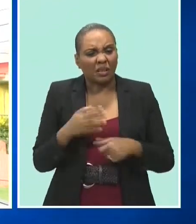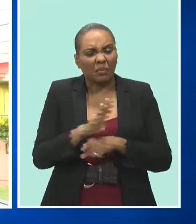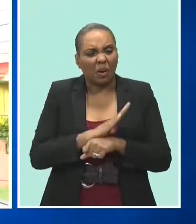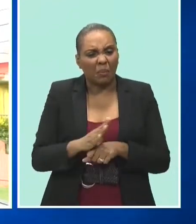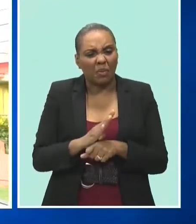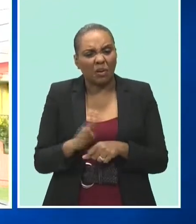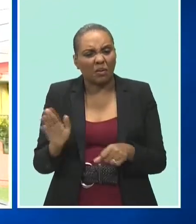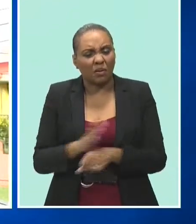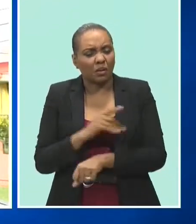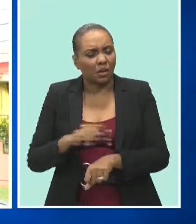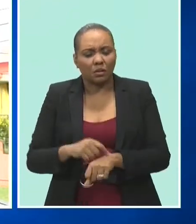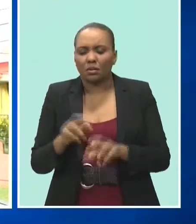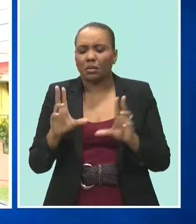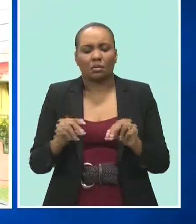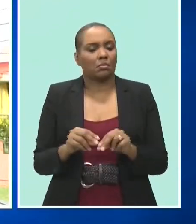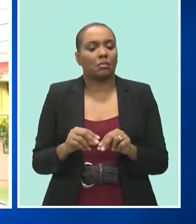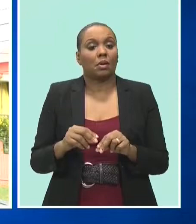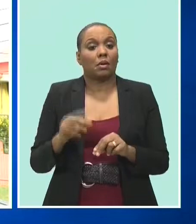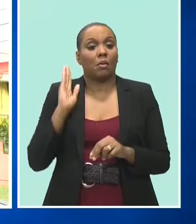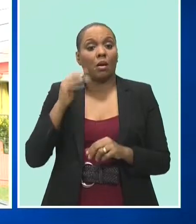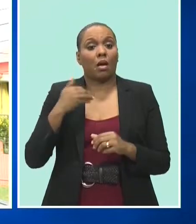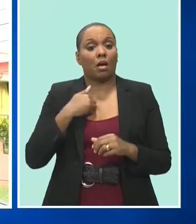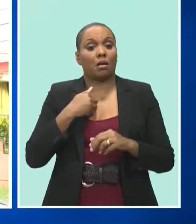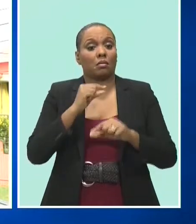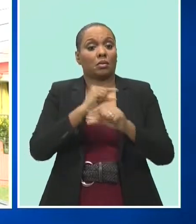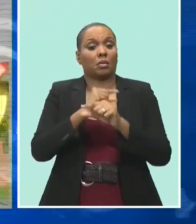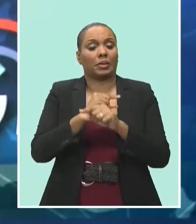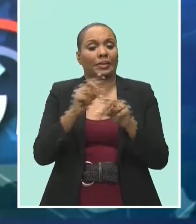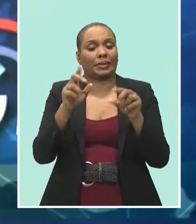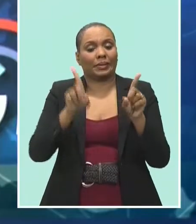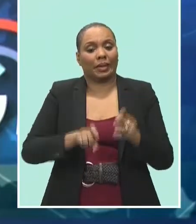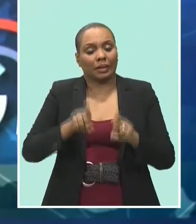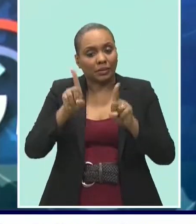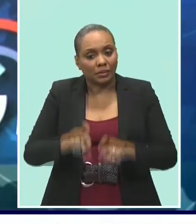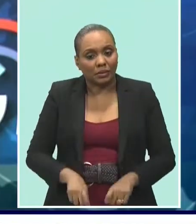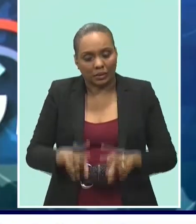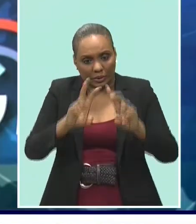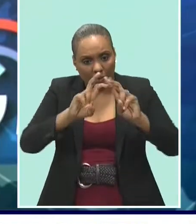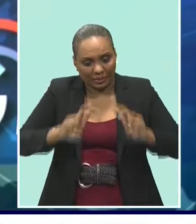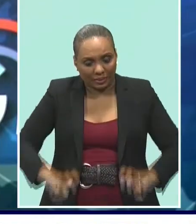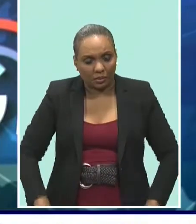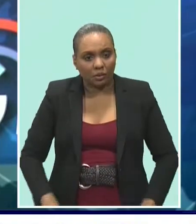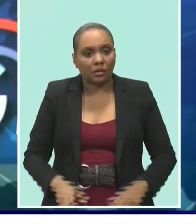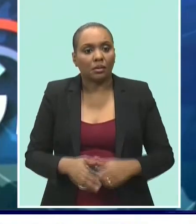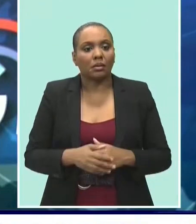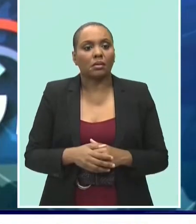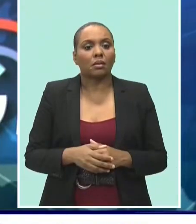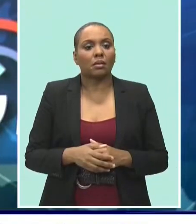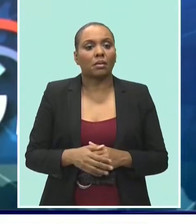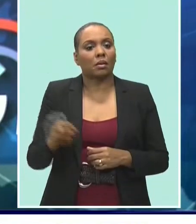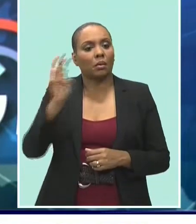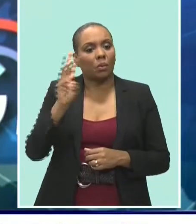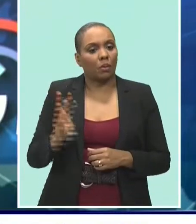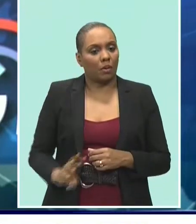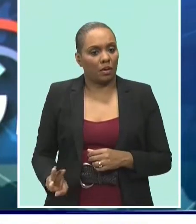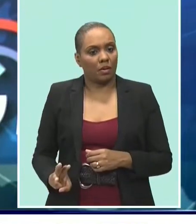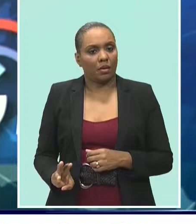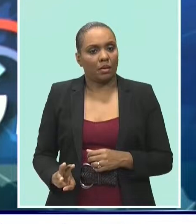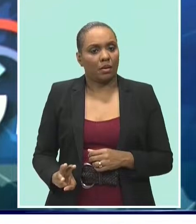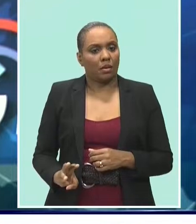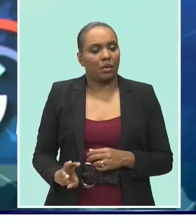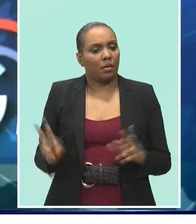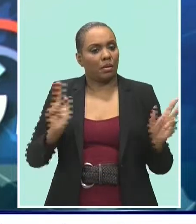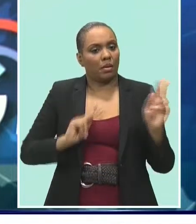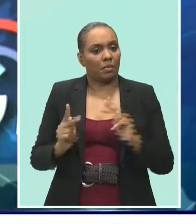scrutiny to ensure that we get the best of people. Weather and climate experts in Barbados and other countries